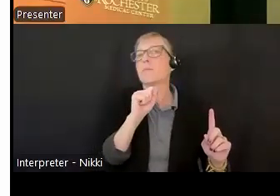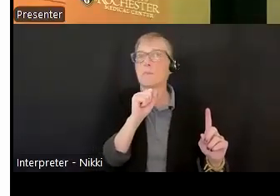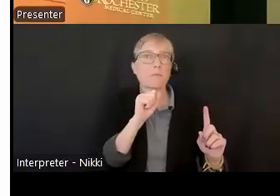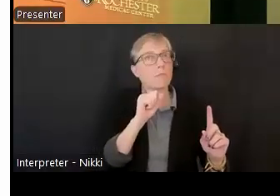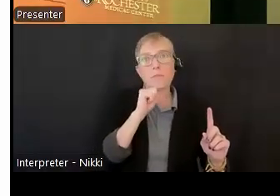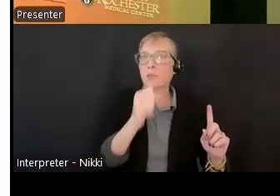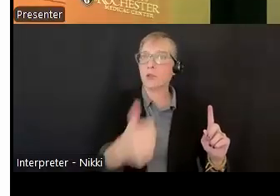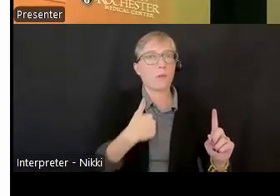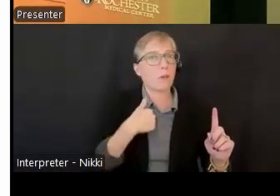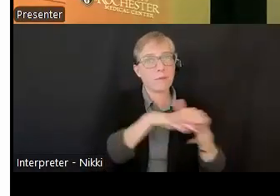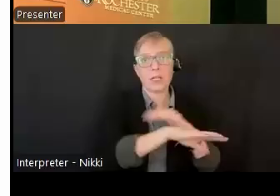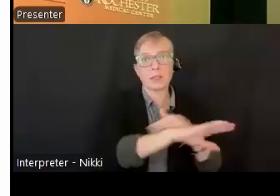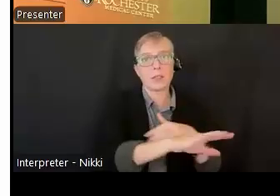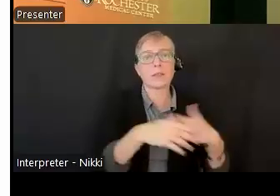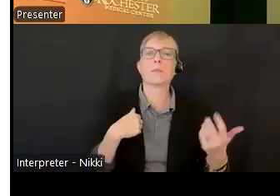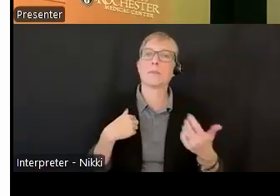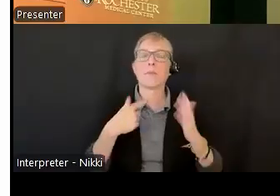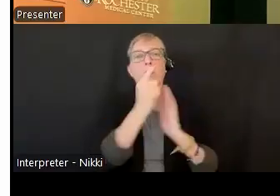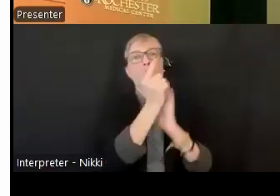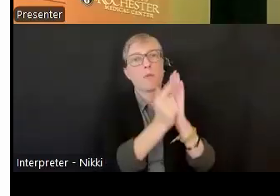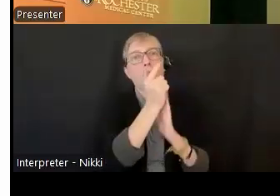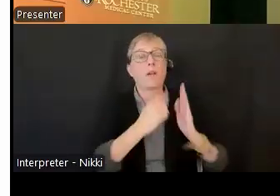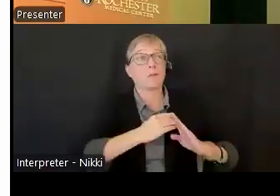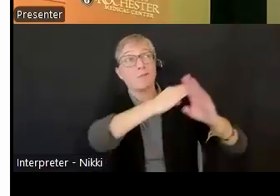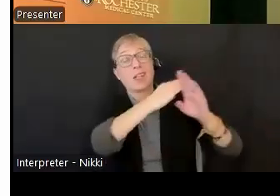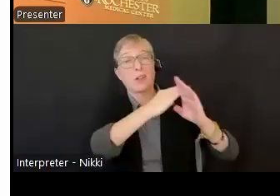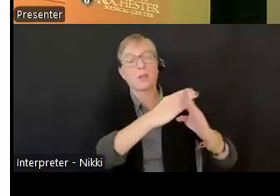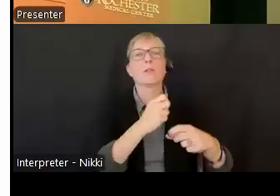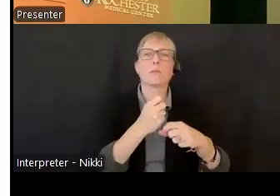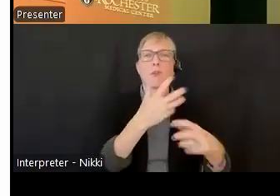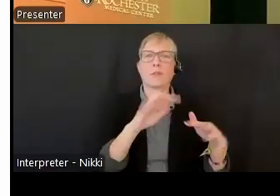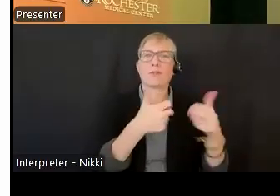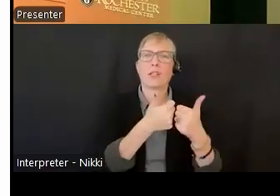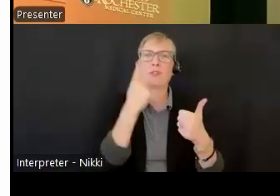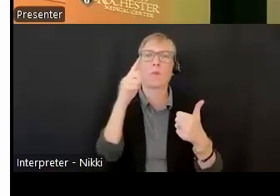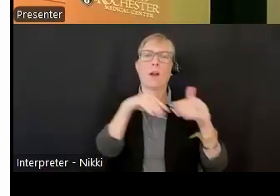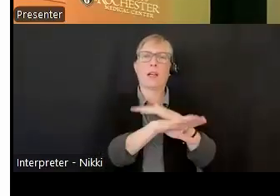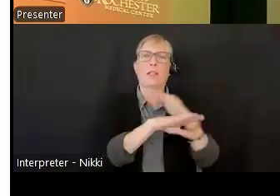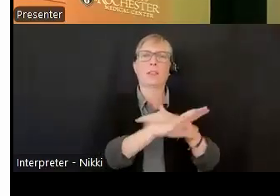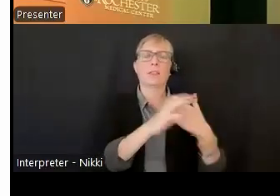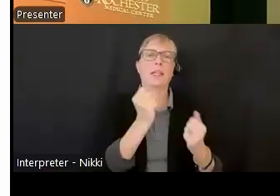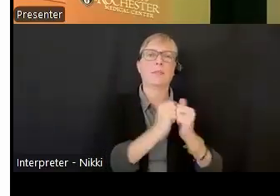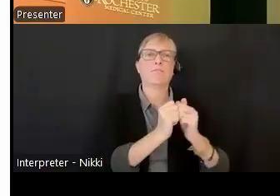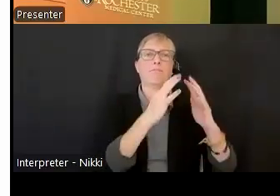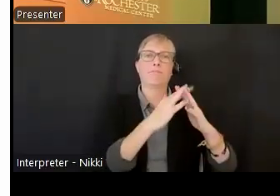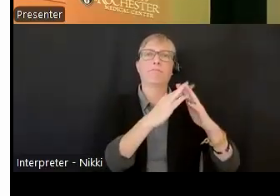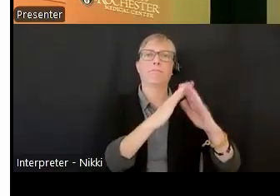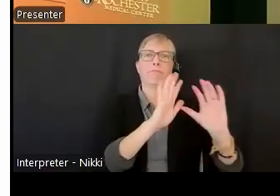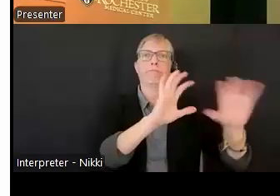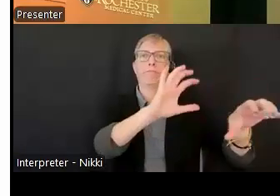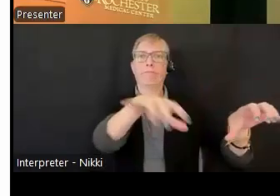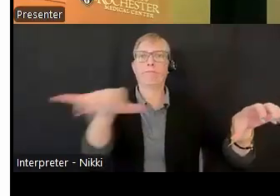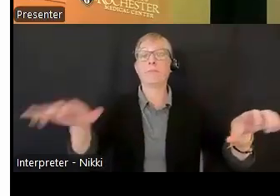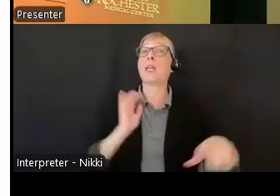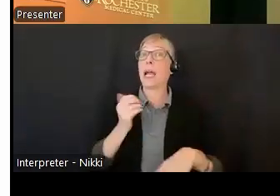the regulatory barriers make that really challenging. And our program has been open since 1973. It is the longest tenured